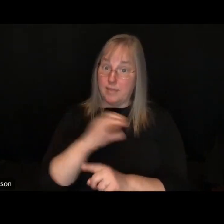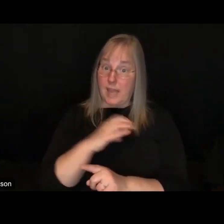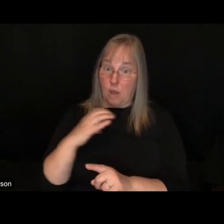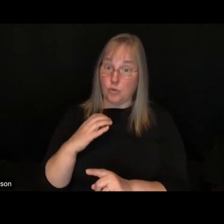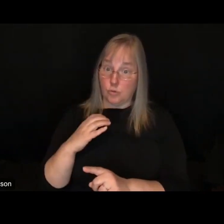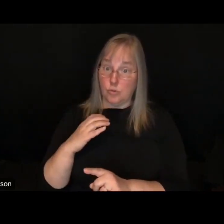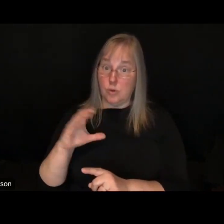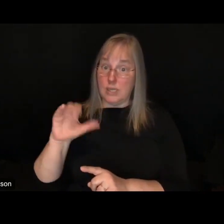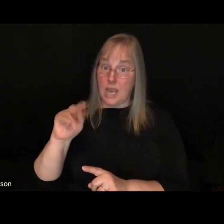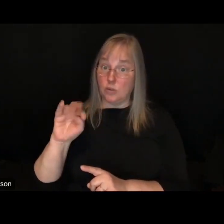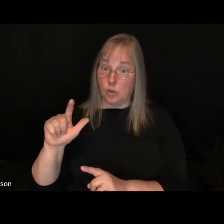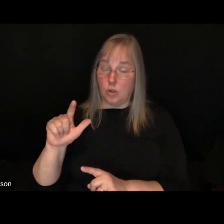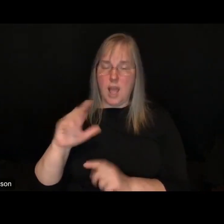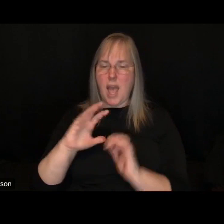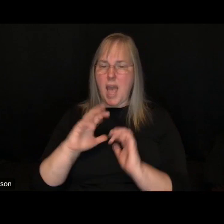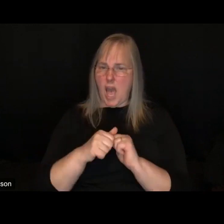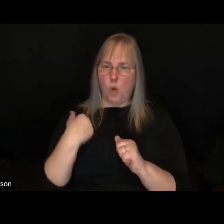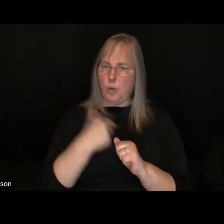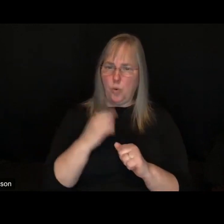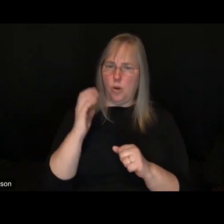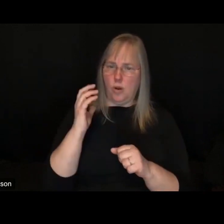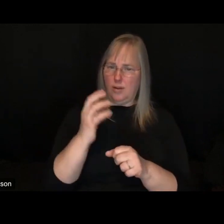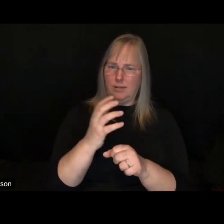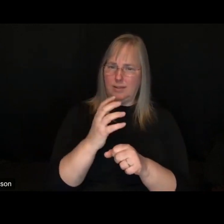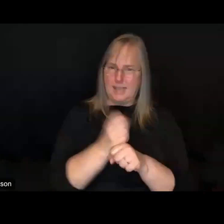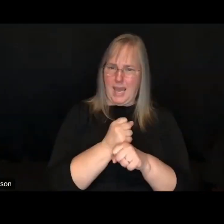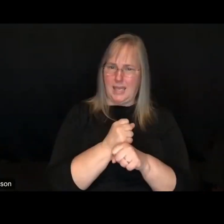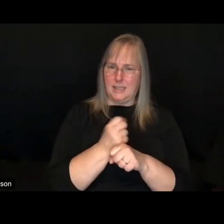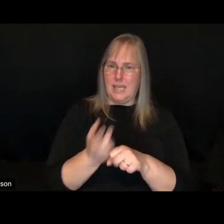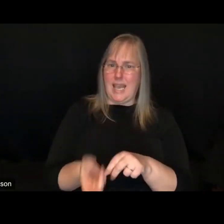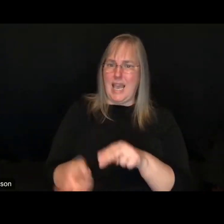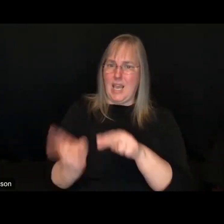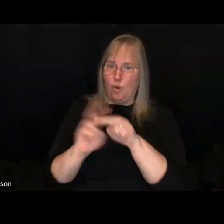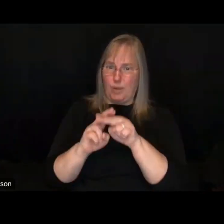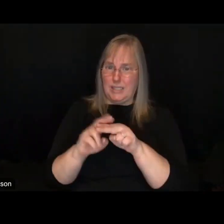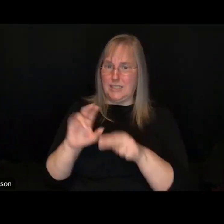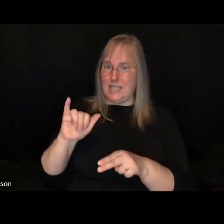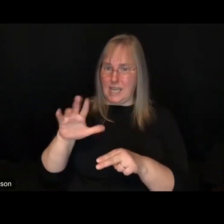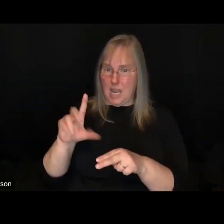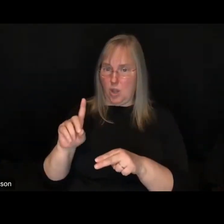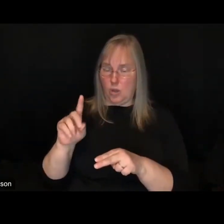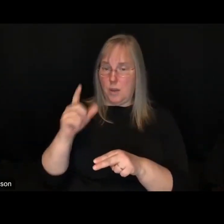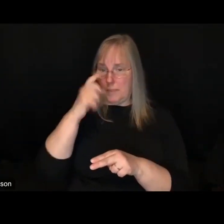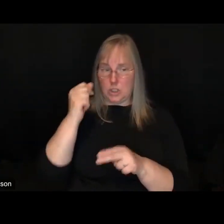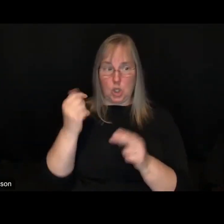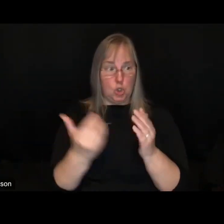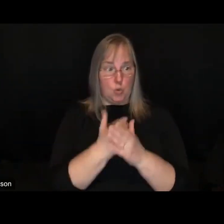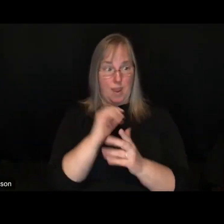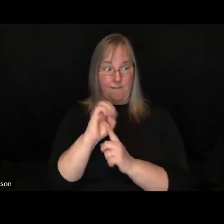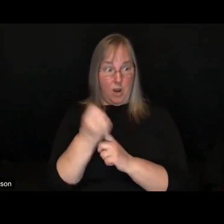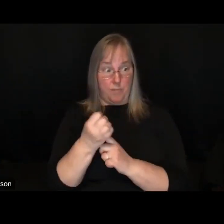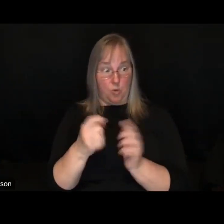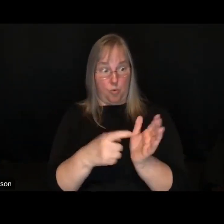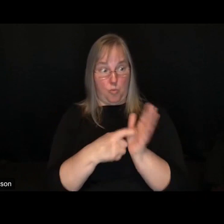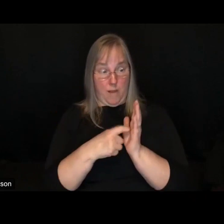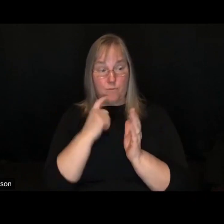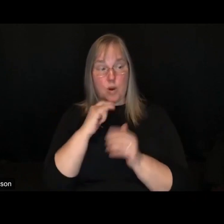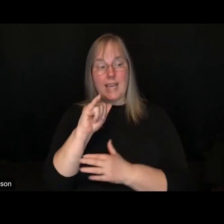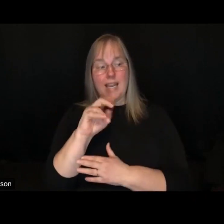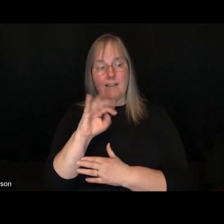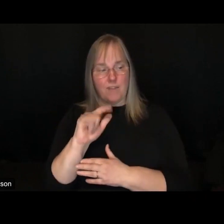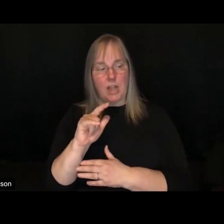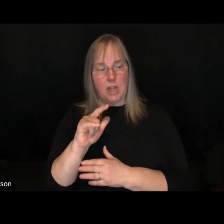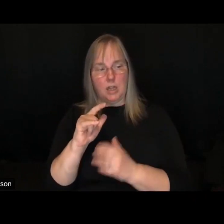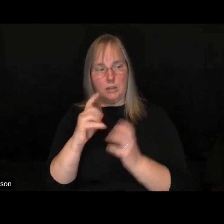So how are we going to get increased yield given the new environmental requirements for infill development if infill development